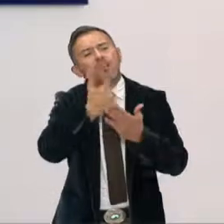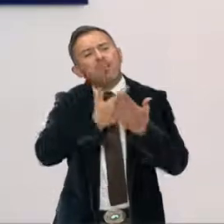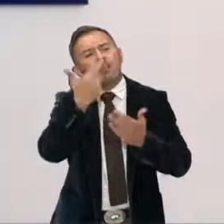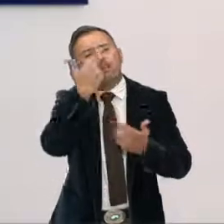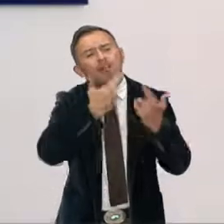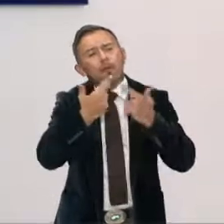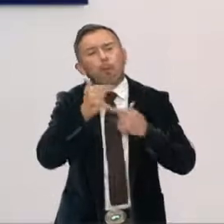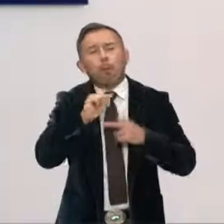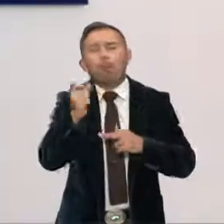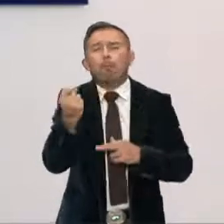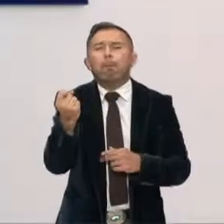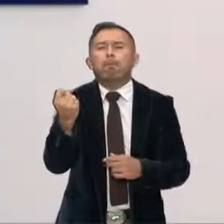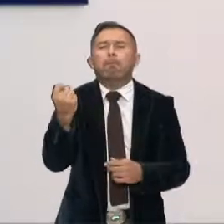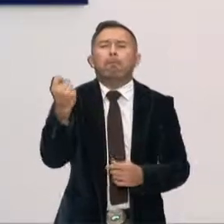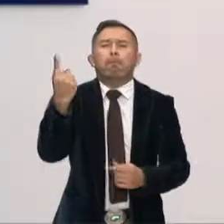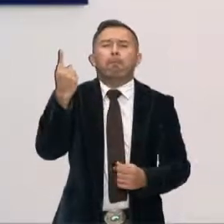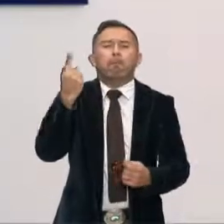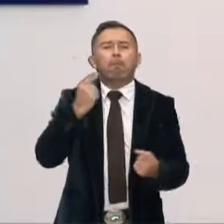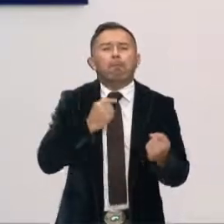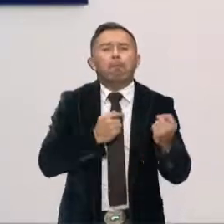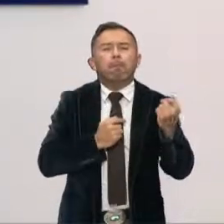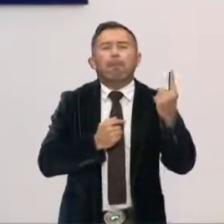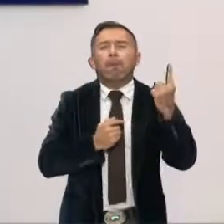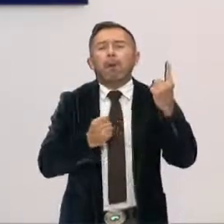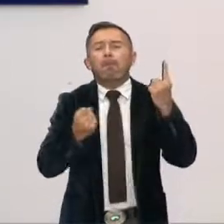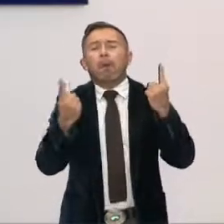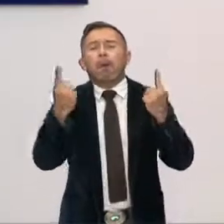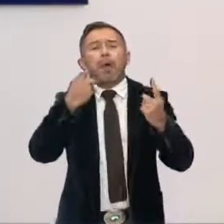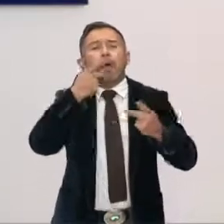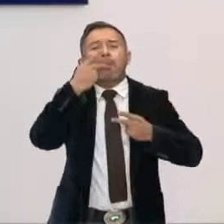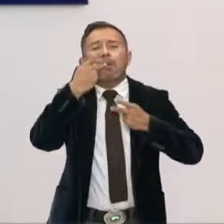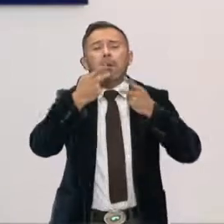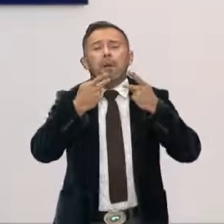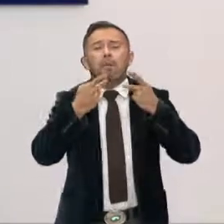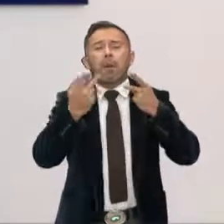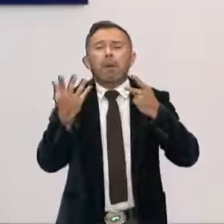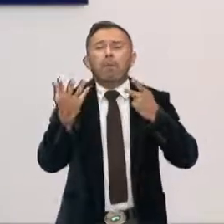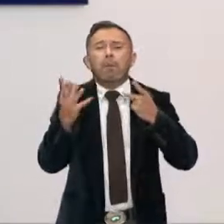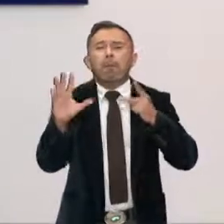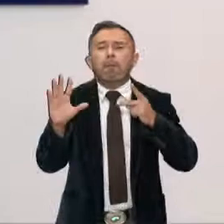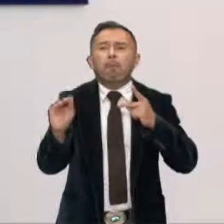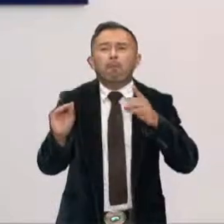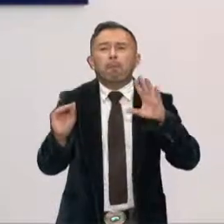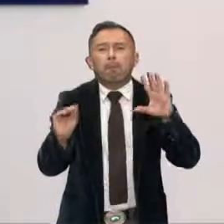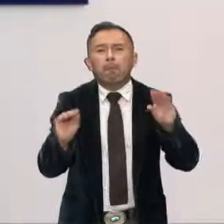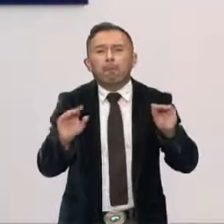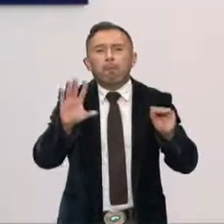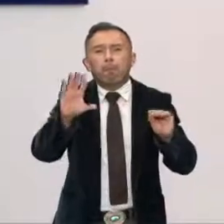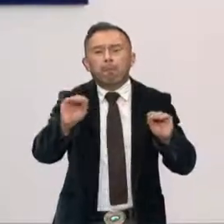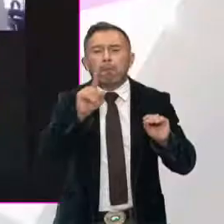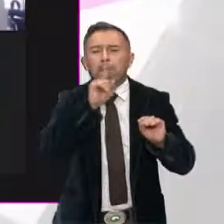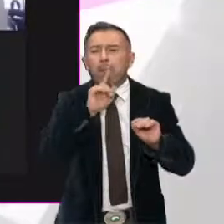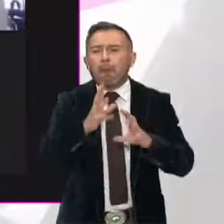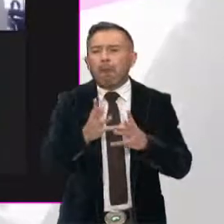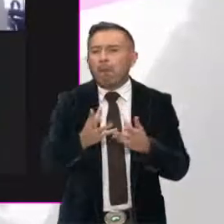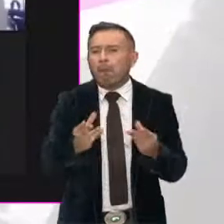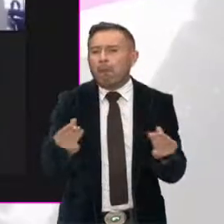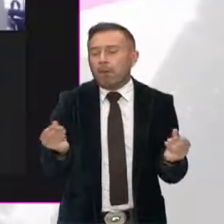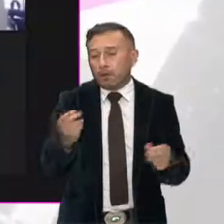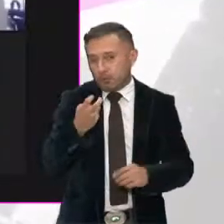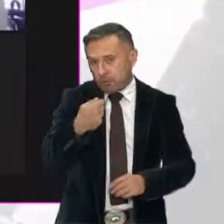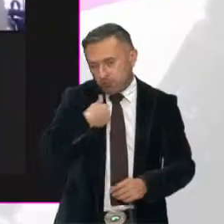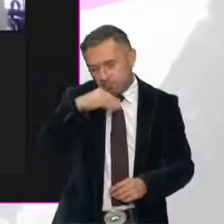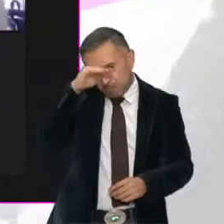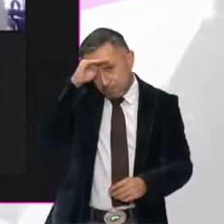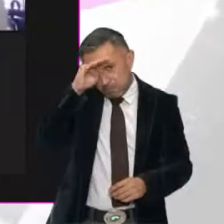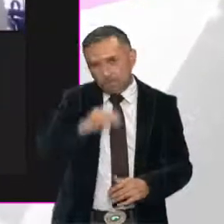we had to review it. But these were not that general. So yes, that